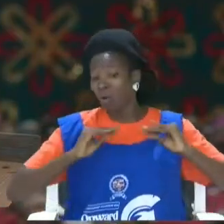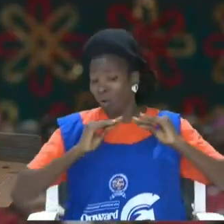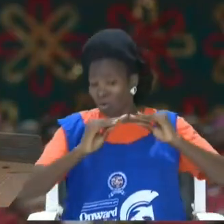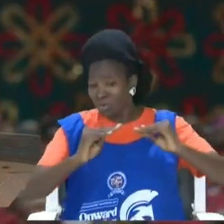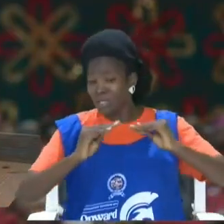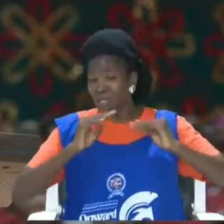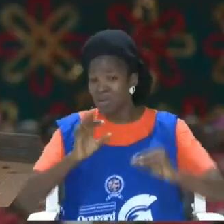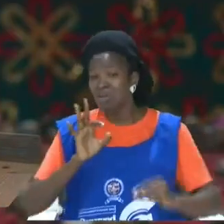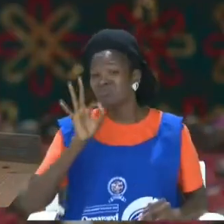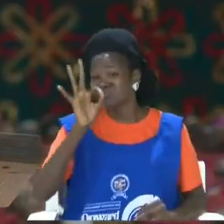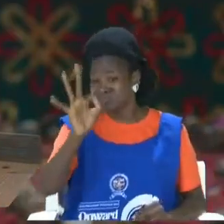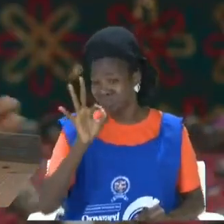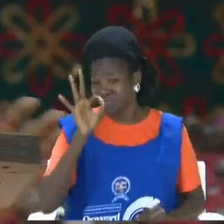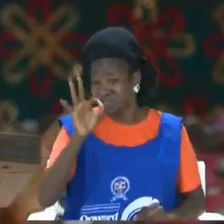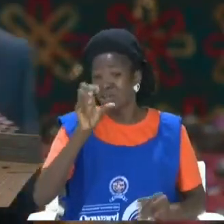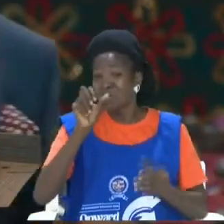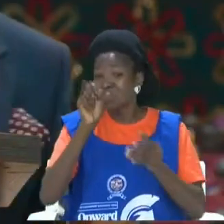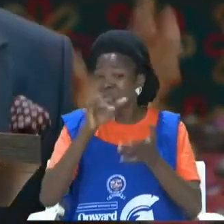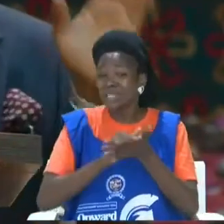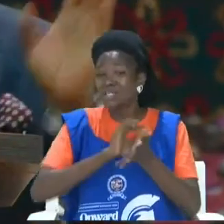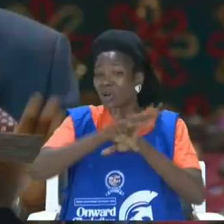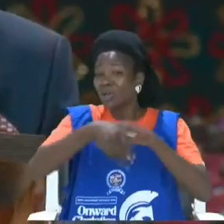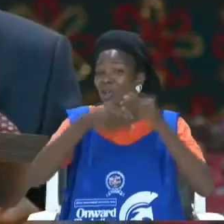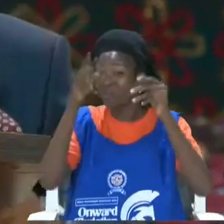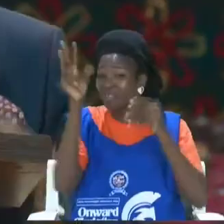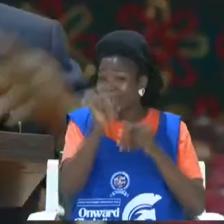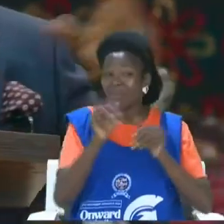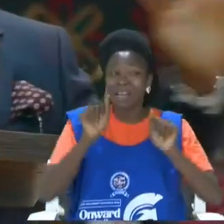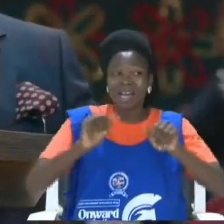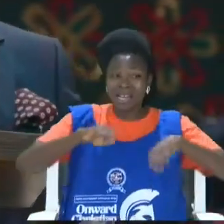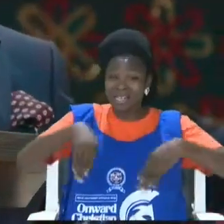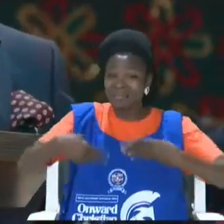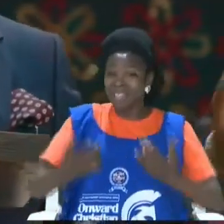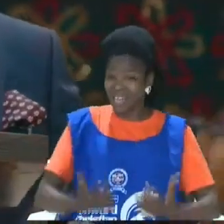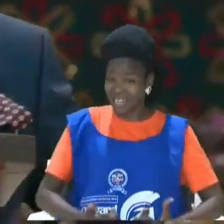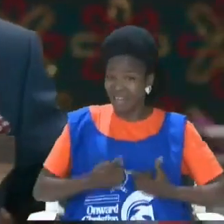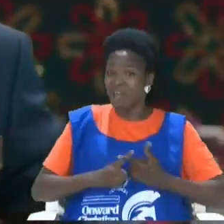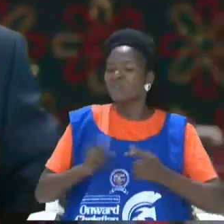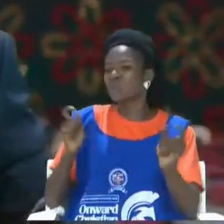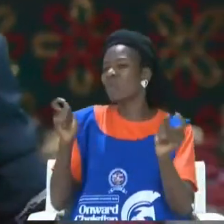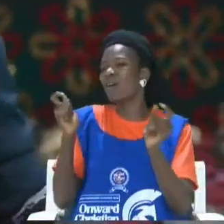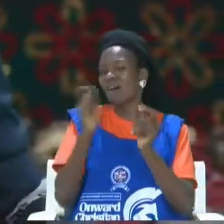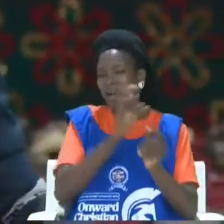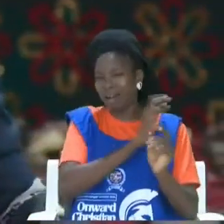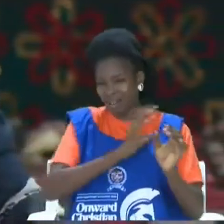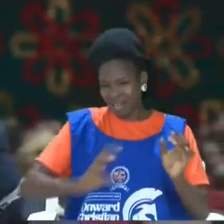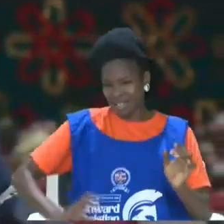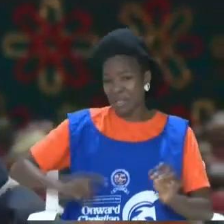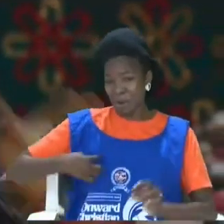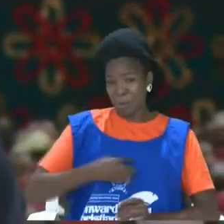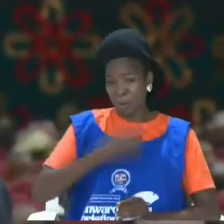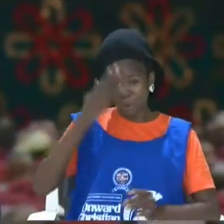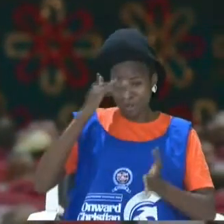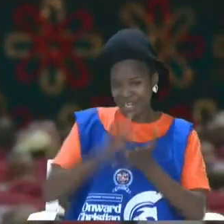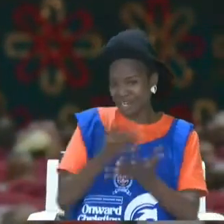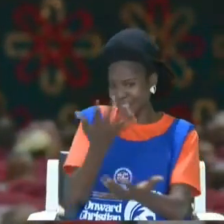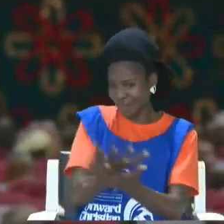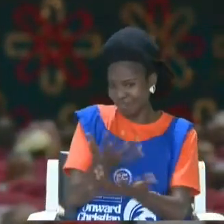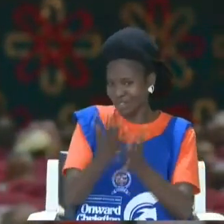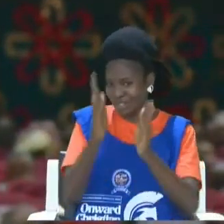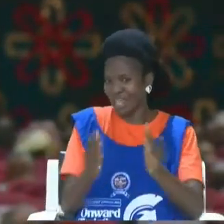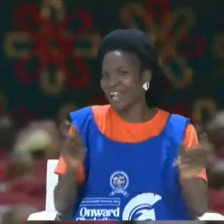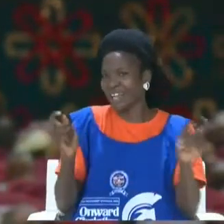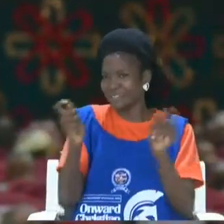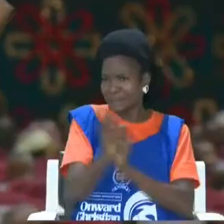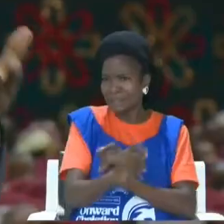all of them will give their lives to Christ, we know that our prison will be a better place. That was how, for the